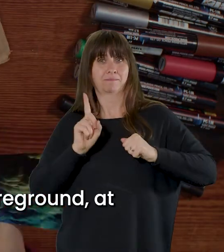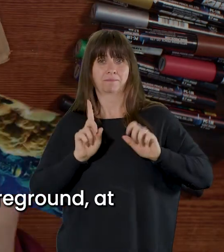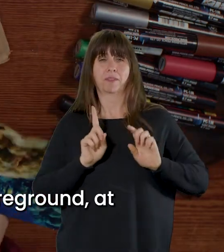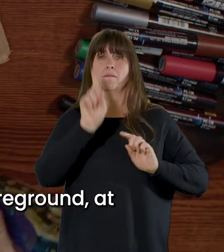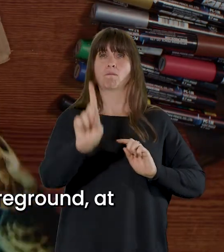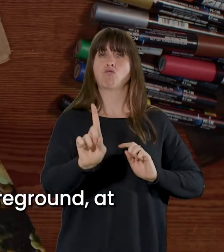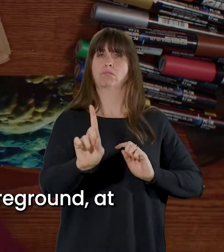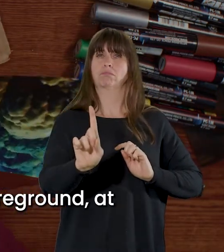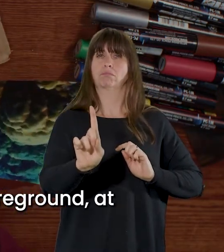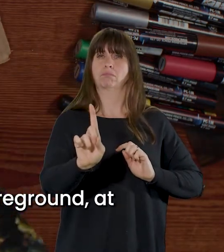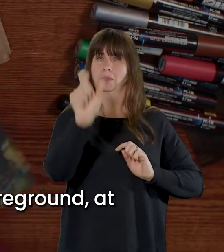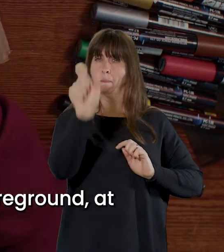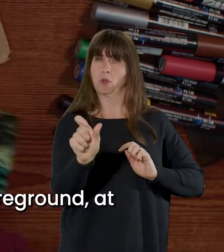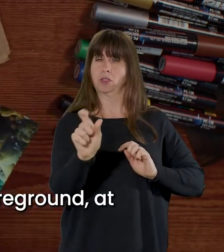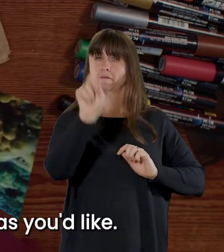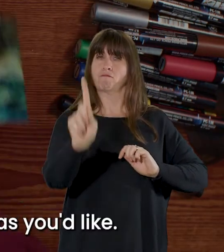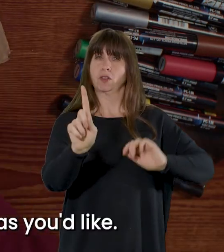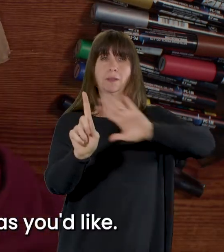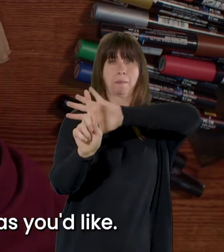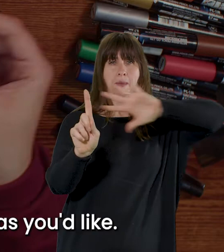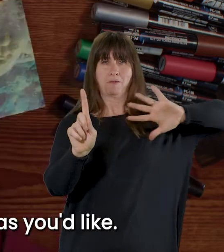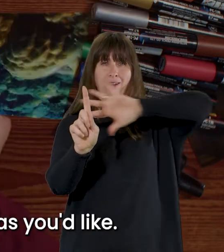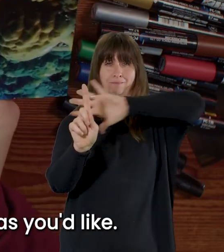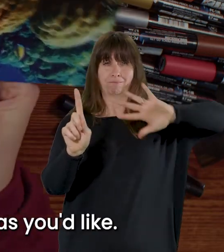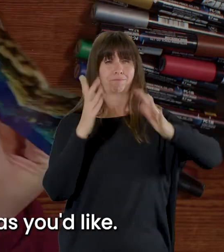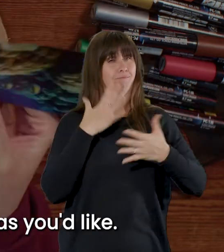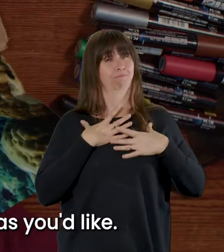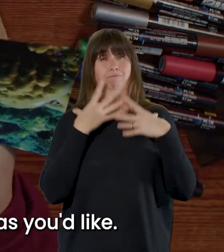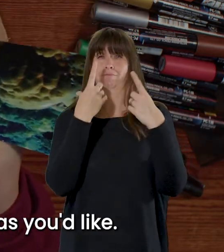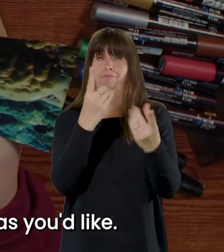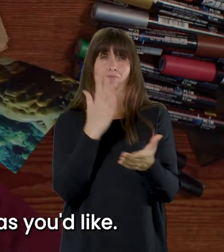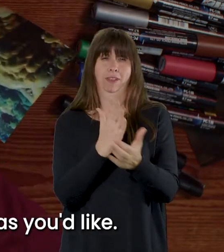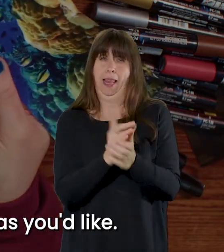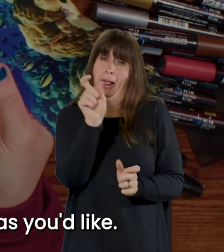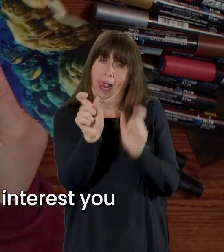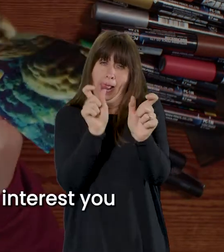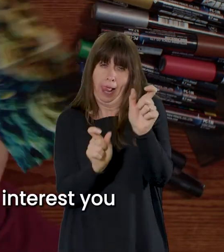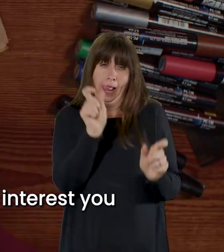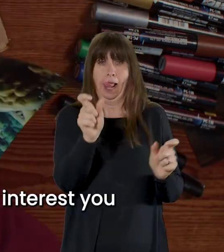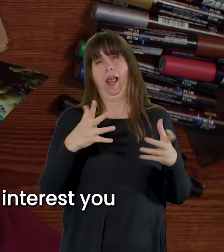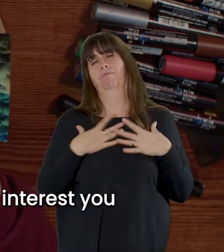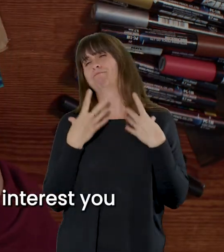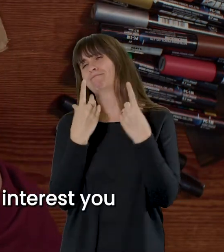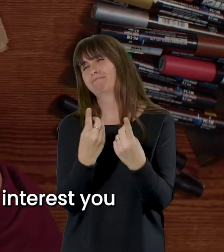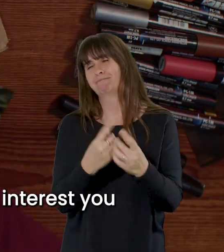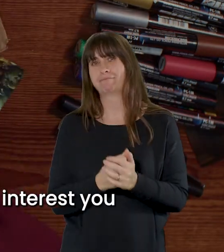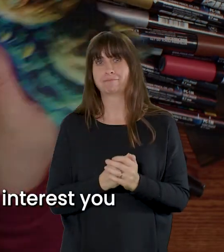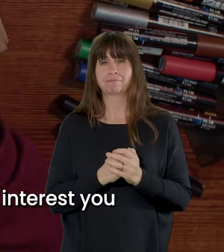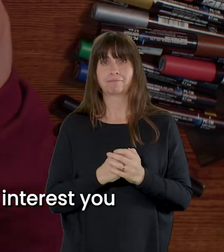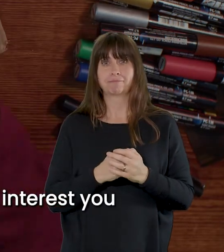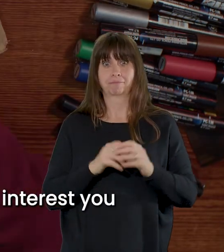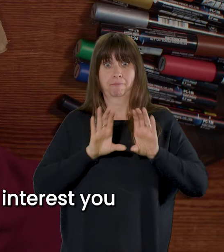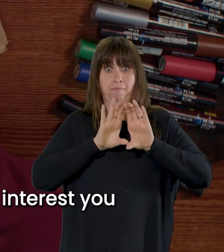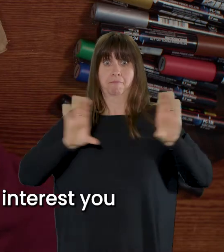in the foreground, at the very front, but you can arrange your objects and people as you'd like. The more